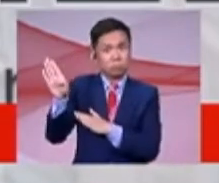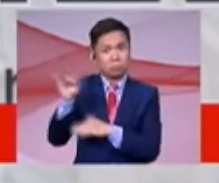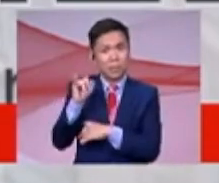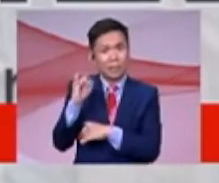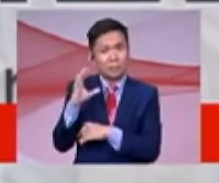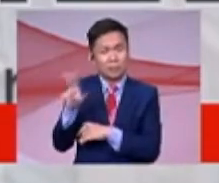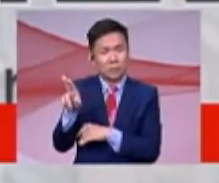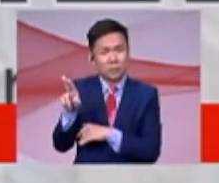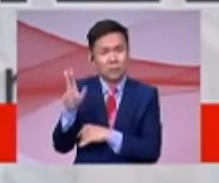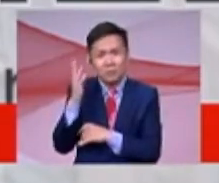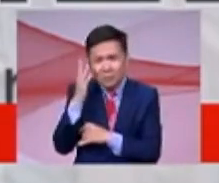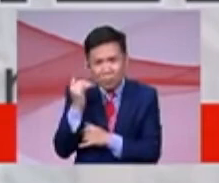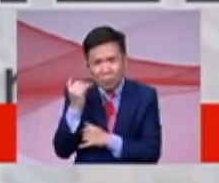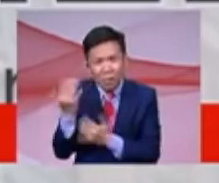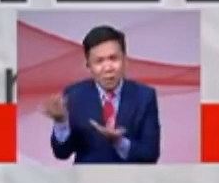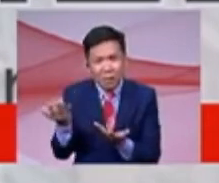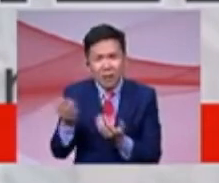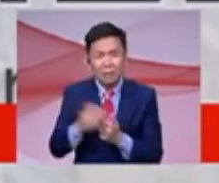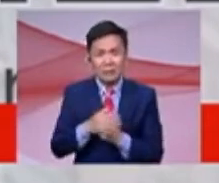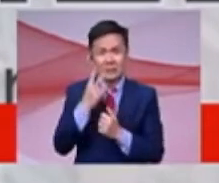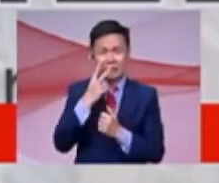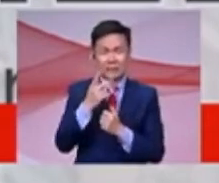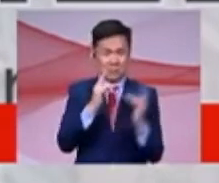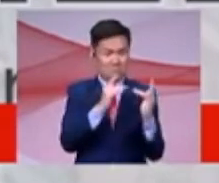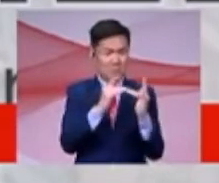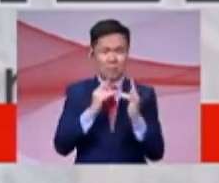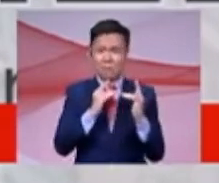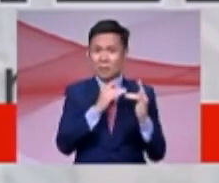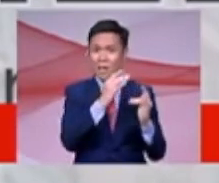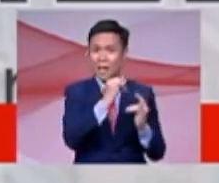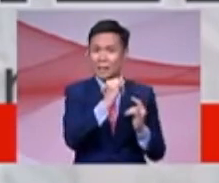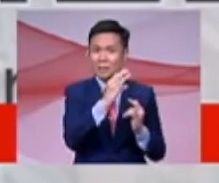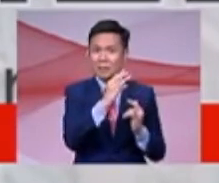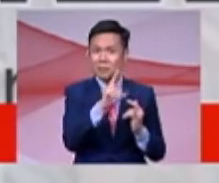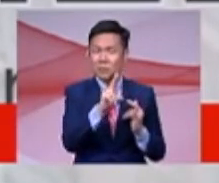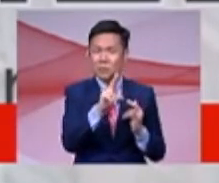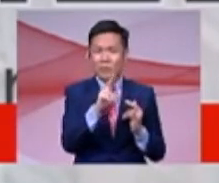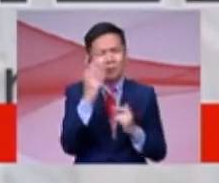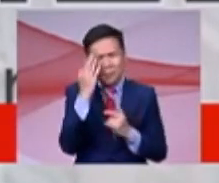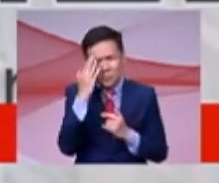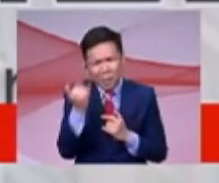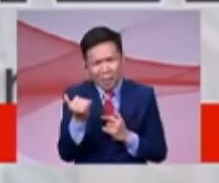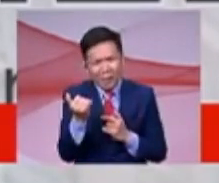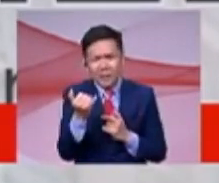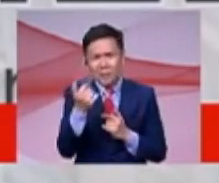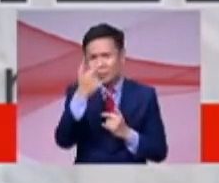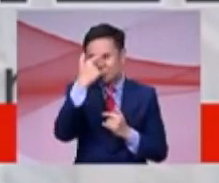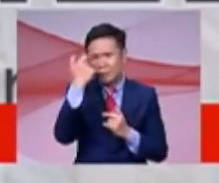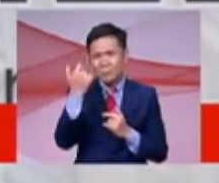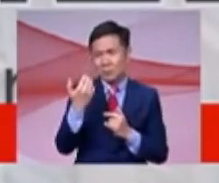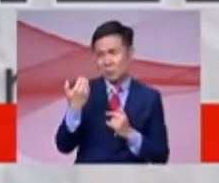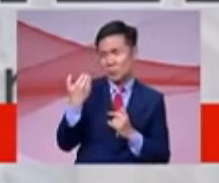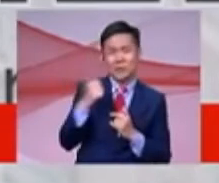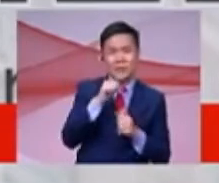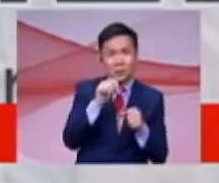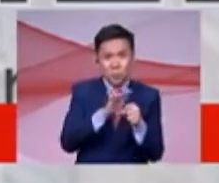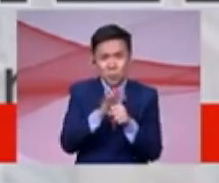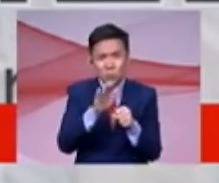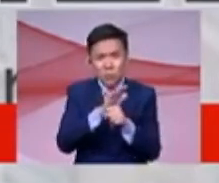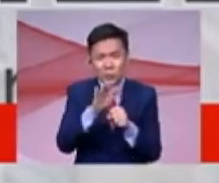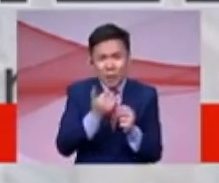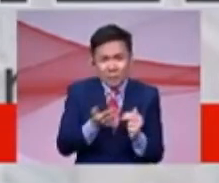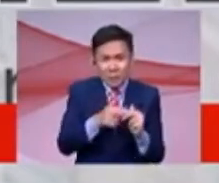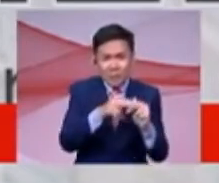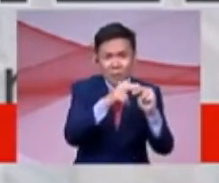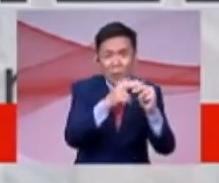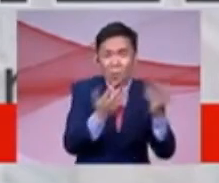ICU, you know, bed usage? Is there a reason? Was it just backlog, or is there a reason? Thank you.